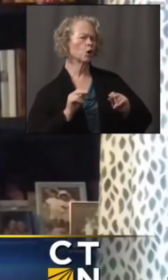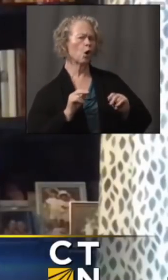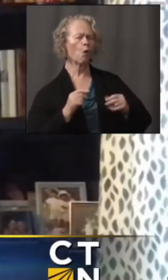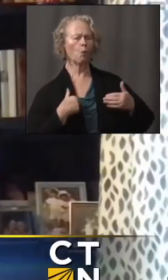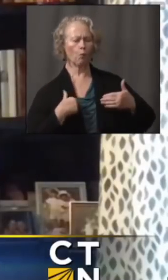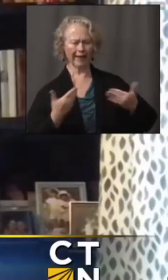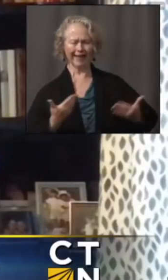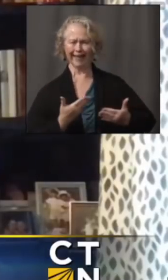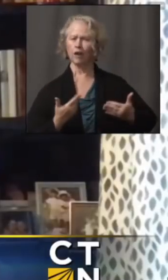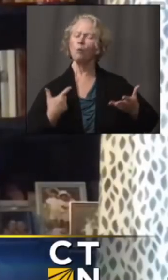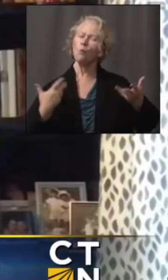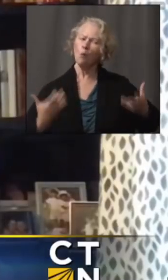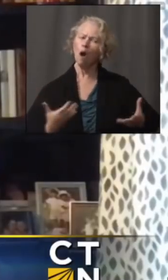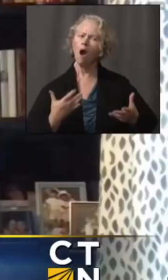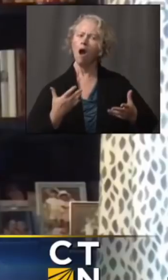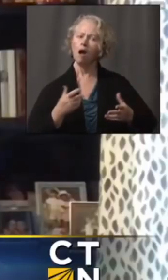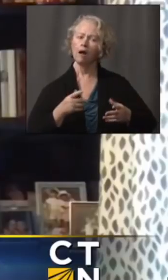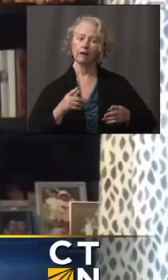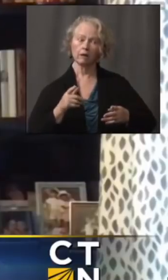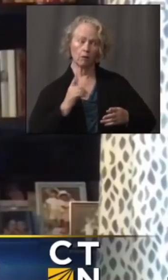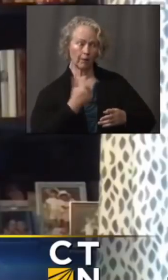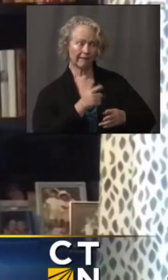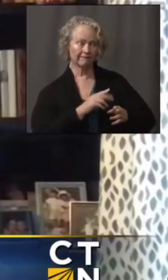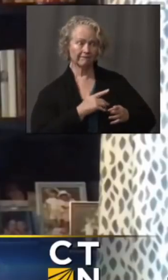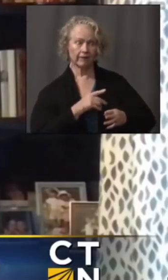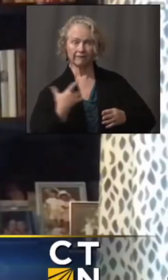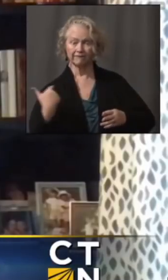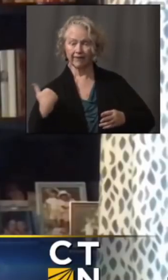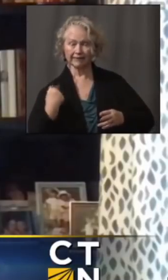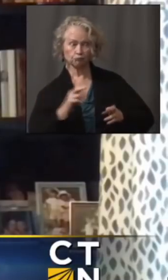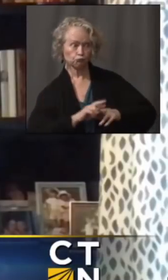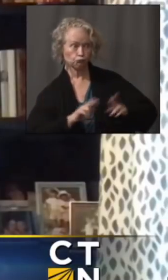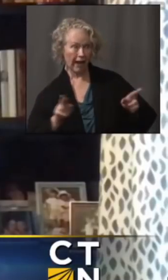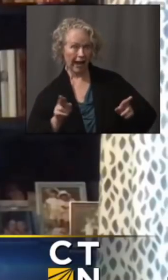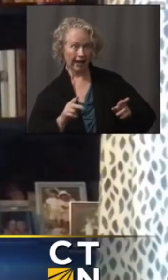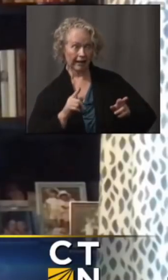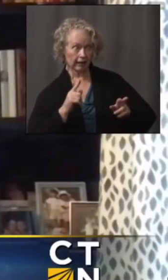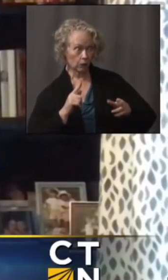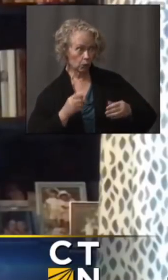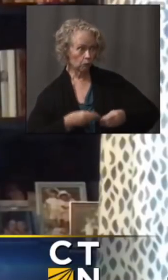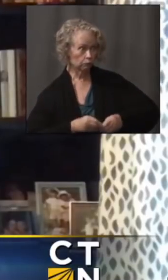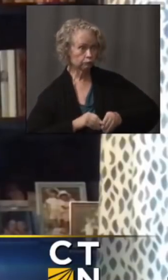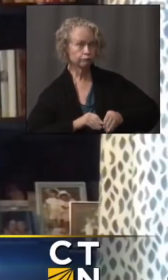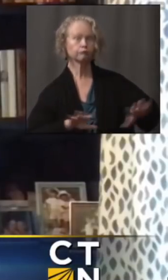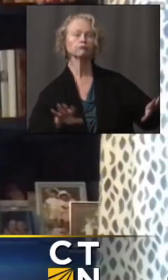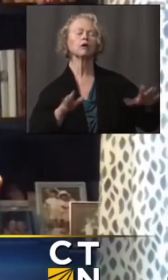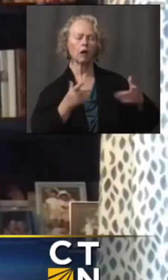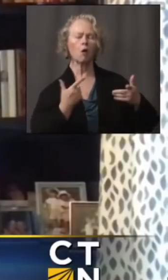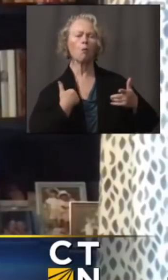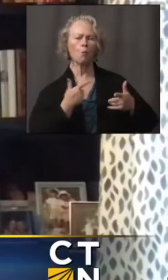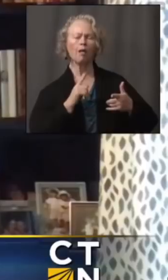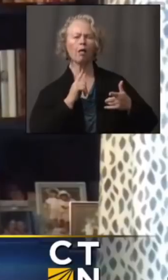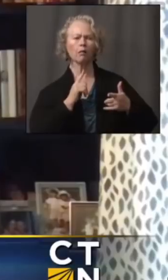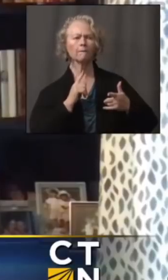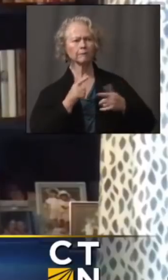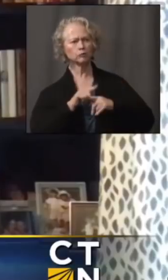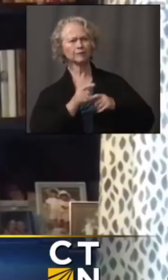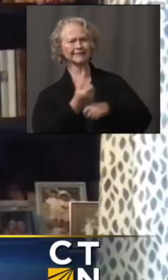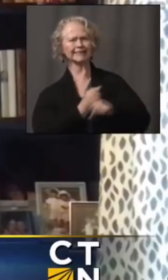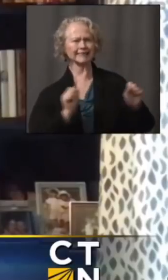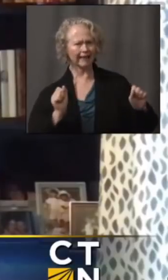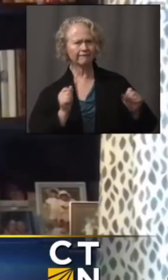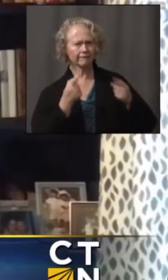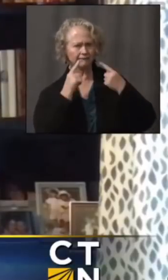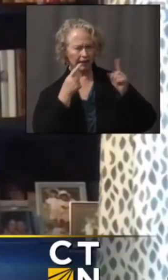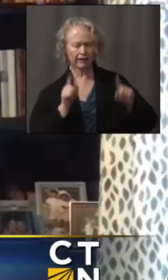people confidence that when the vaccine is ready to go, it is safe and effective. And Deirdre's advisory board includes members of